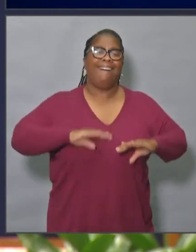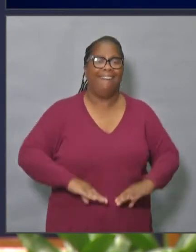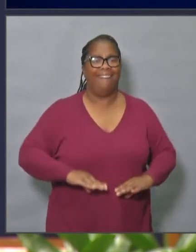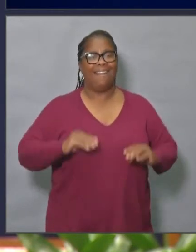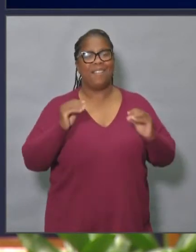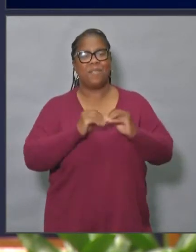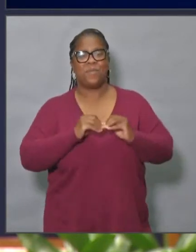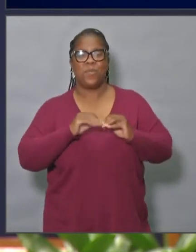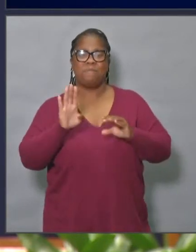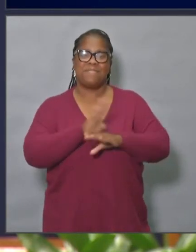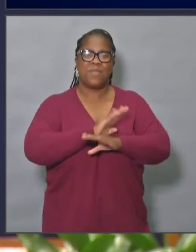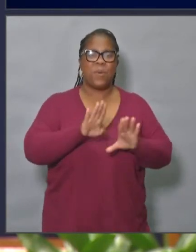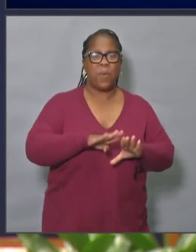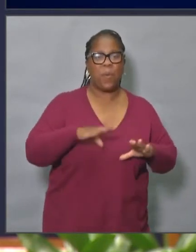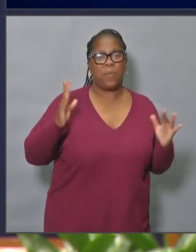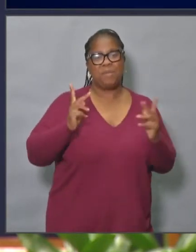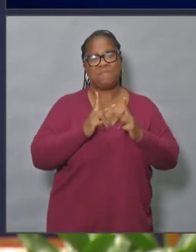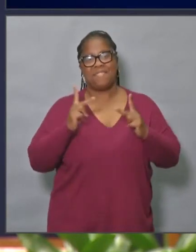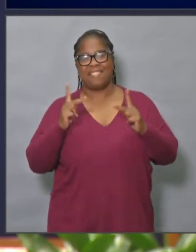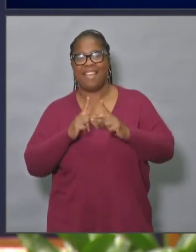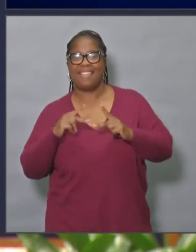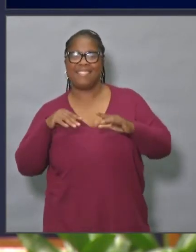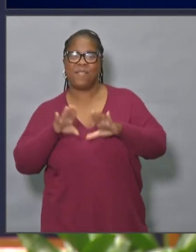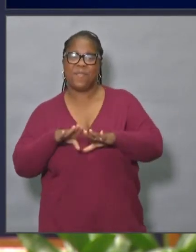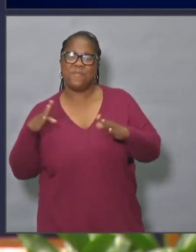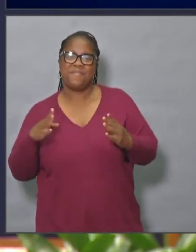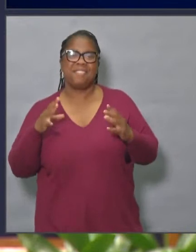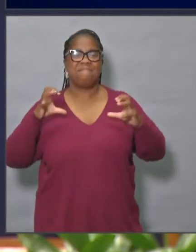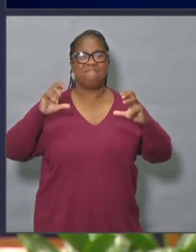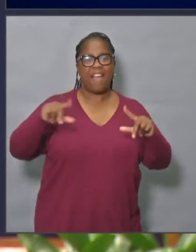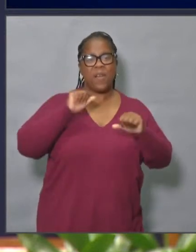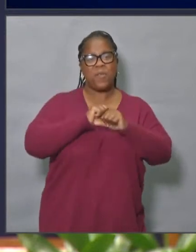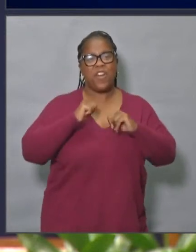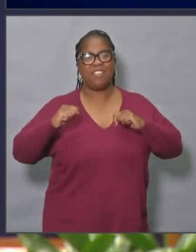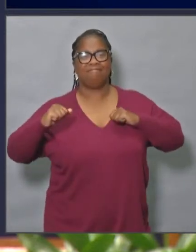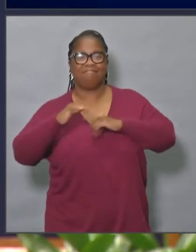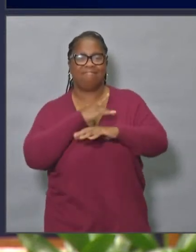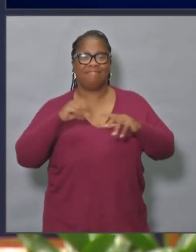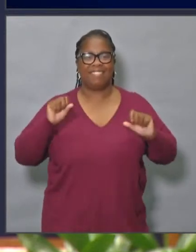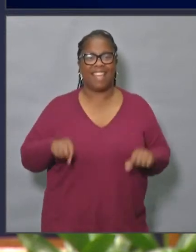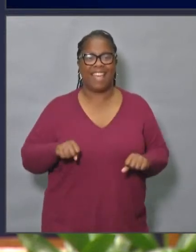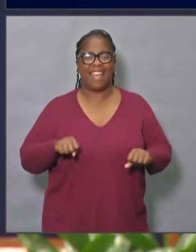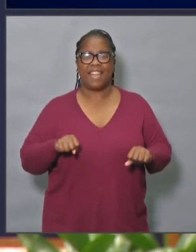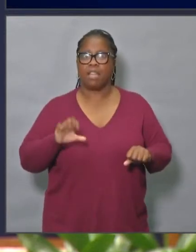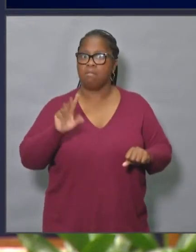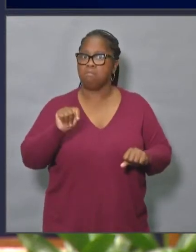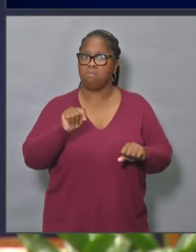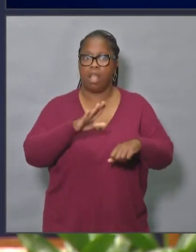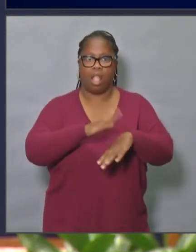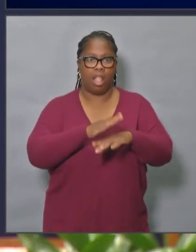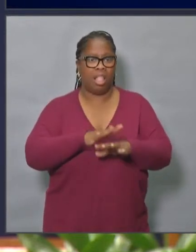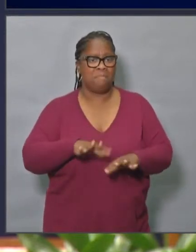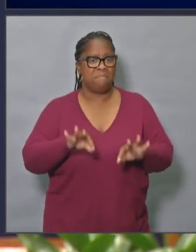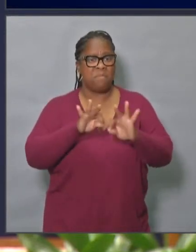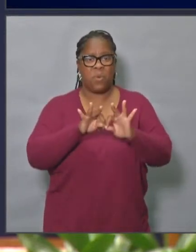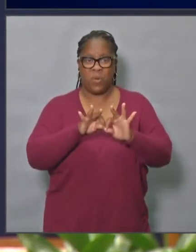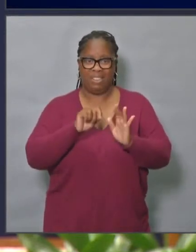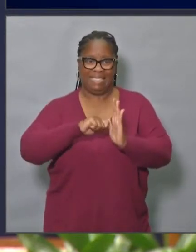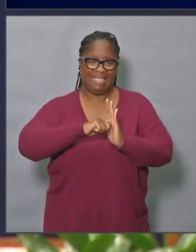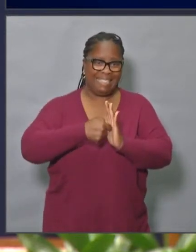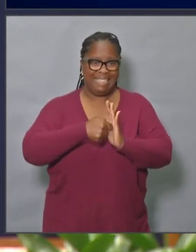are opening and that people are going back to work, please remember that the key to continuing to move through our recovery